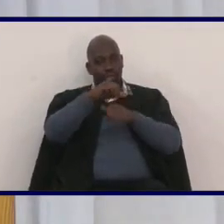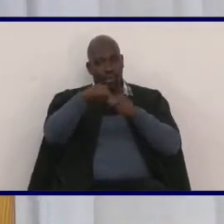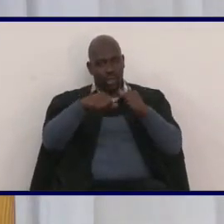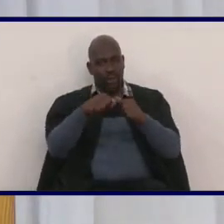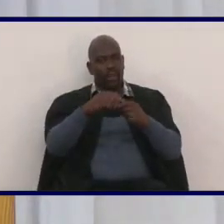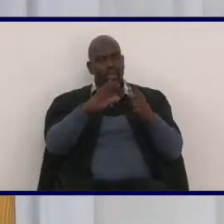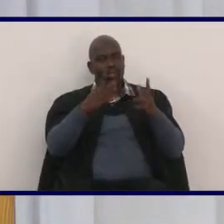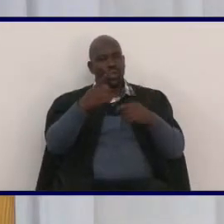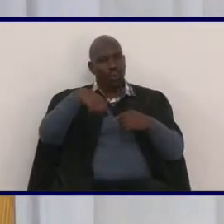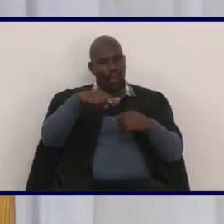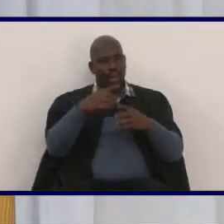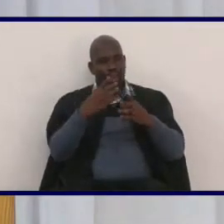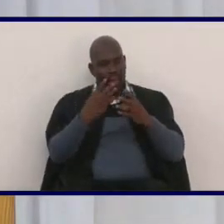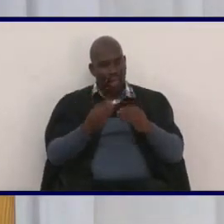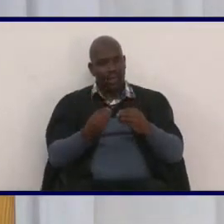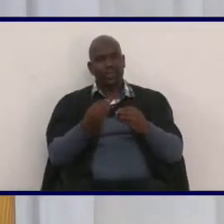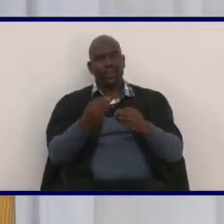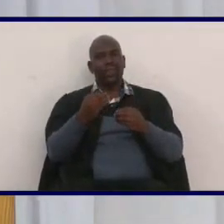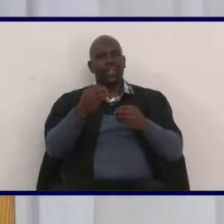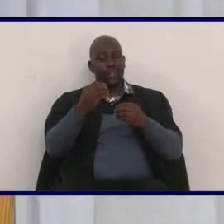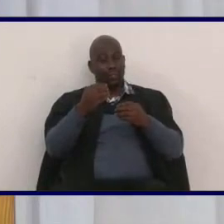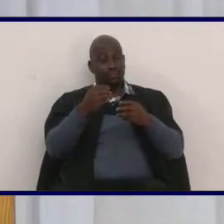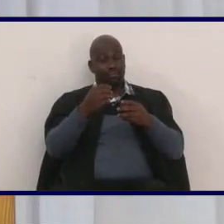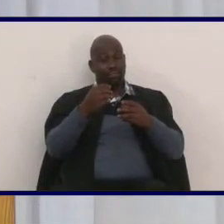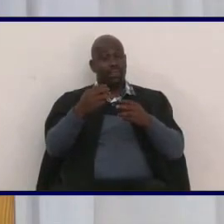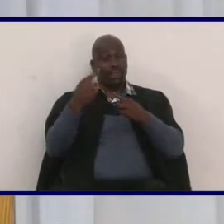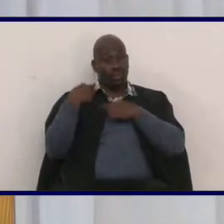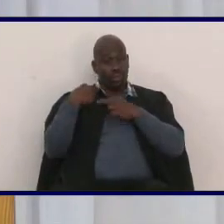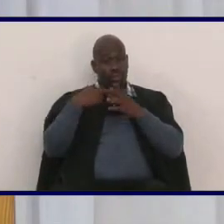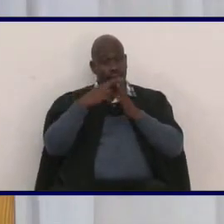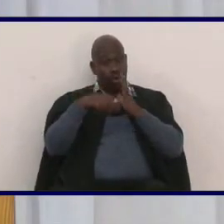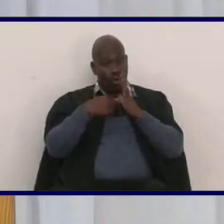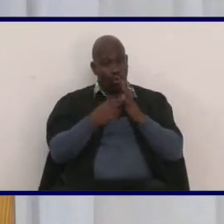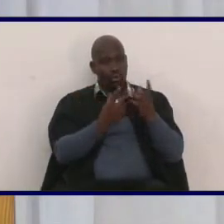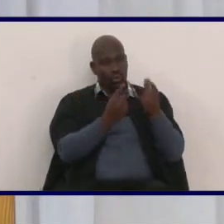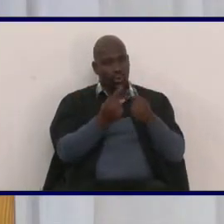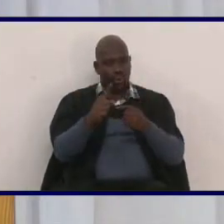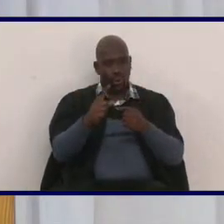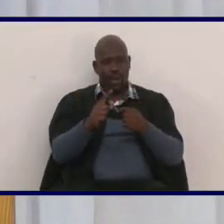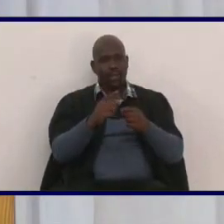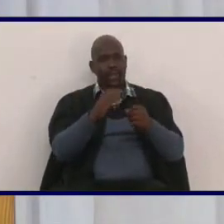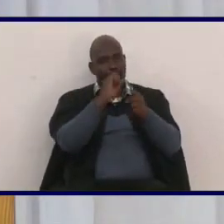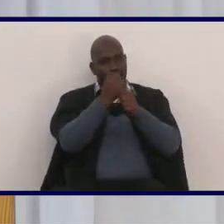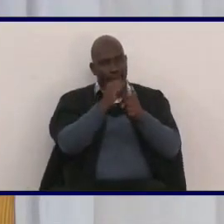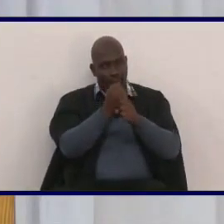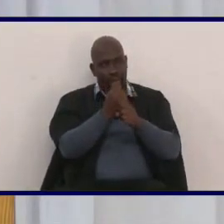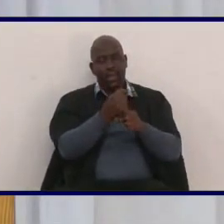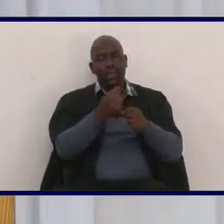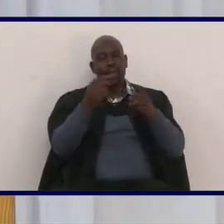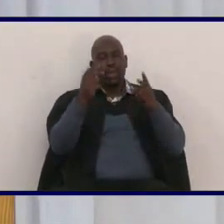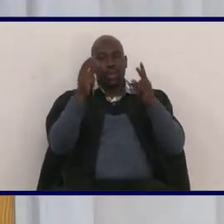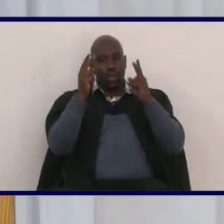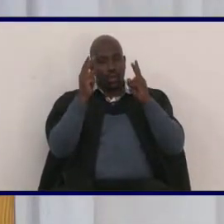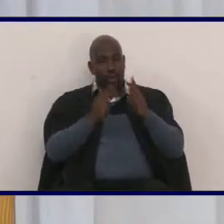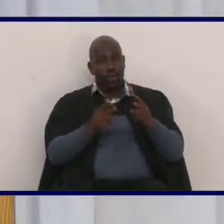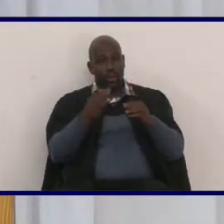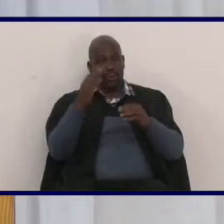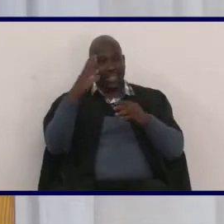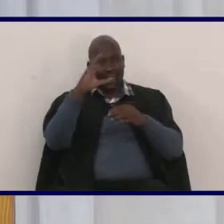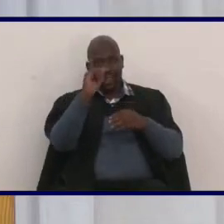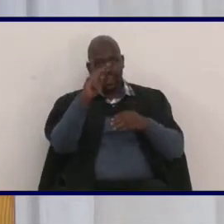graduates who can compete globally, but who also have a deep passion to change the lives of